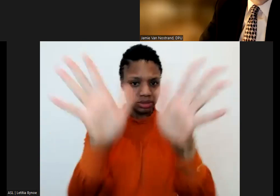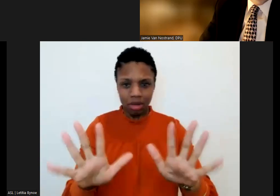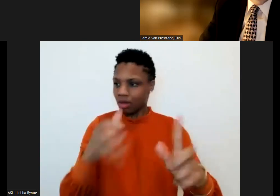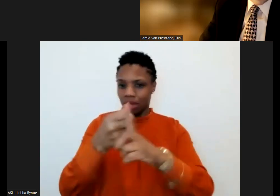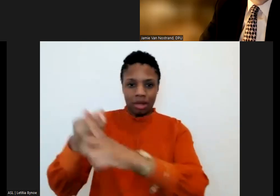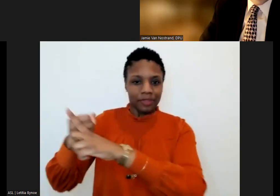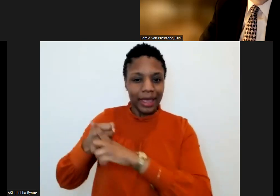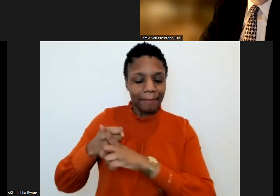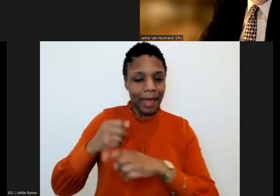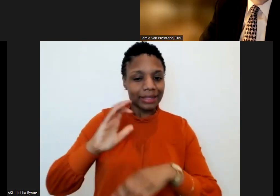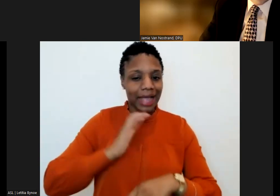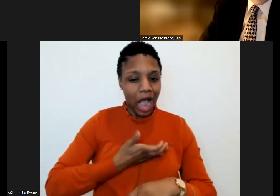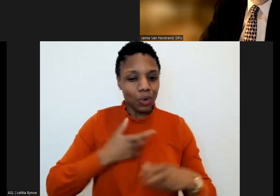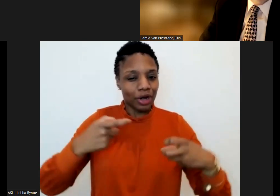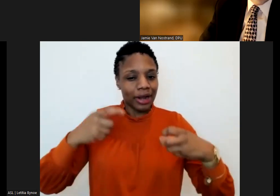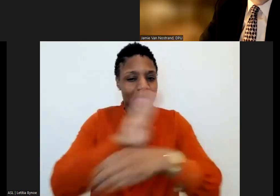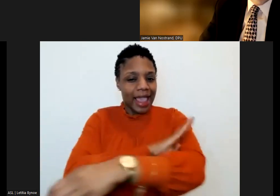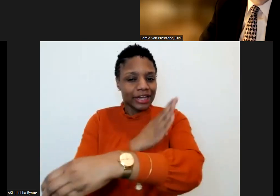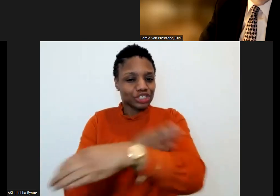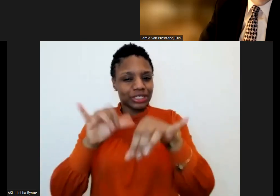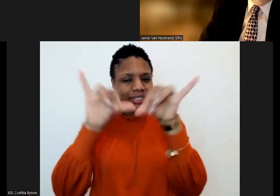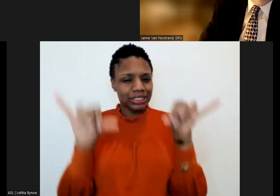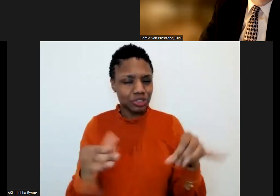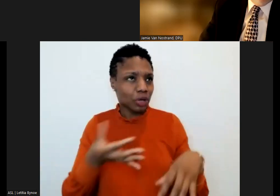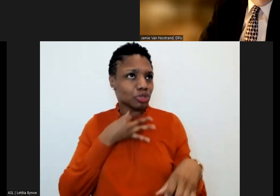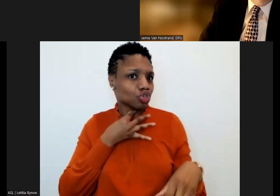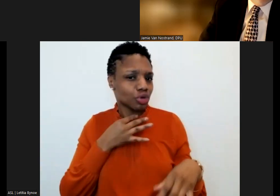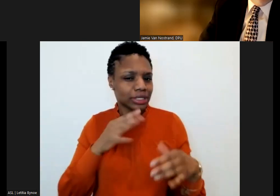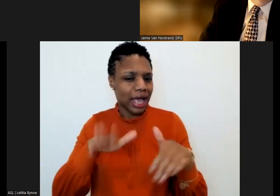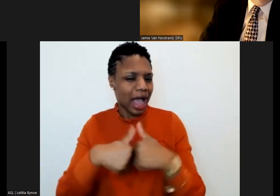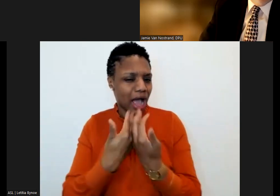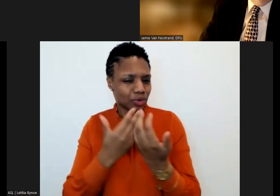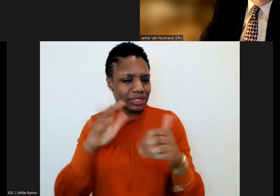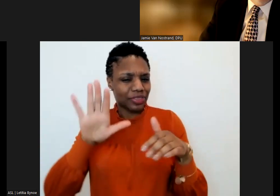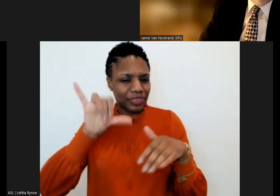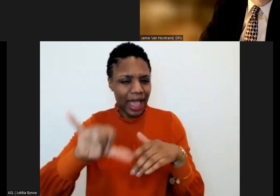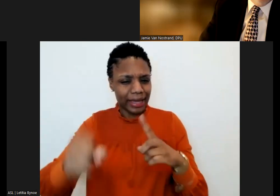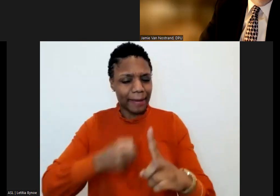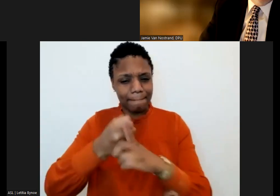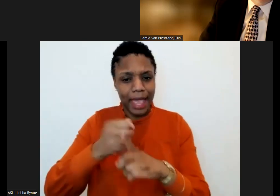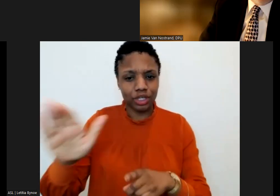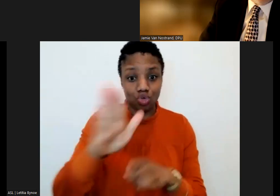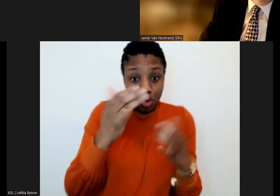energy system. So just curious about what role that plays in current and future planning.